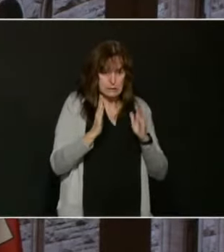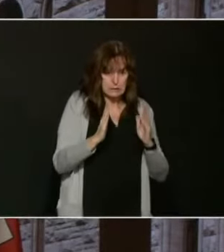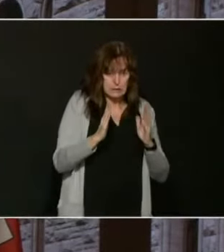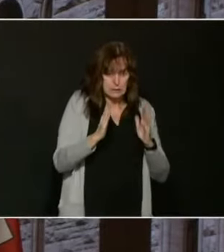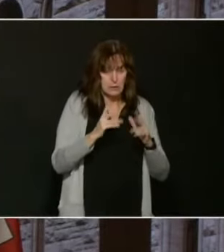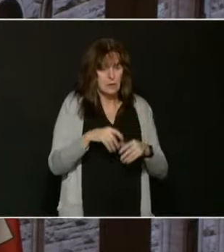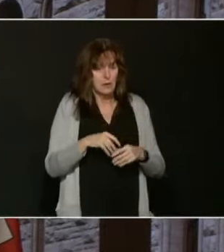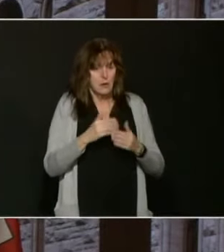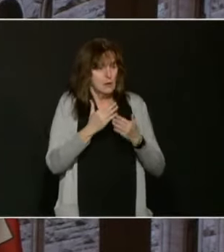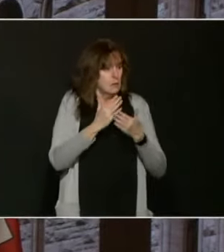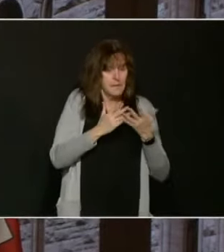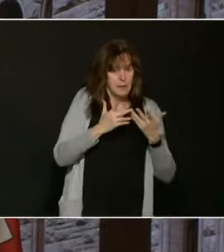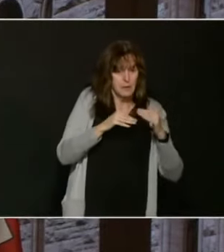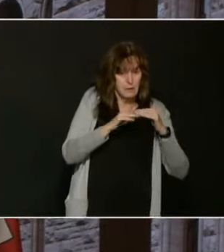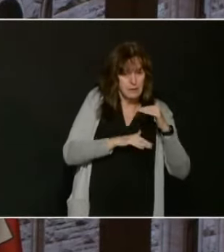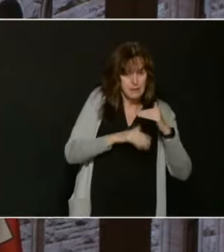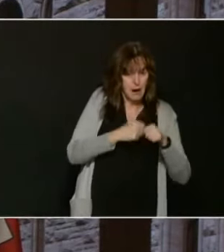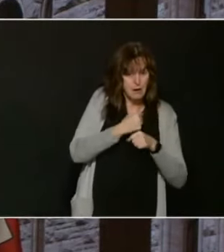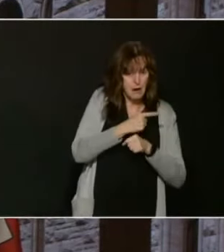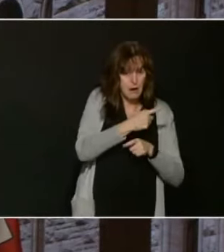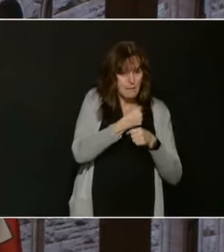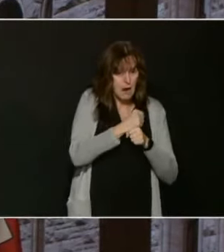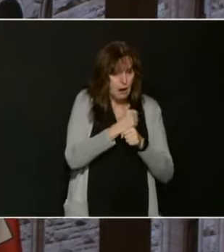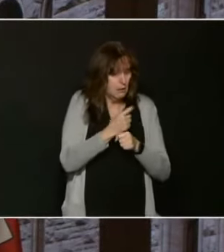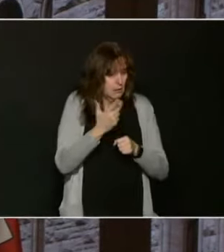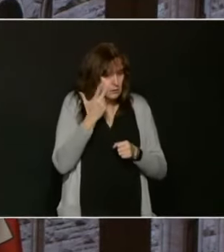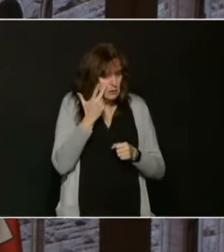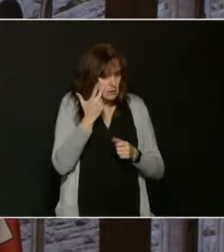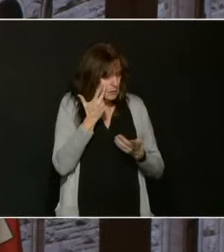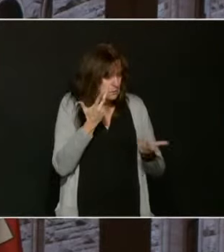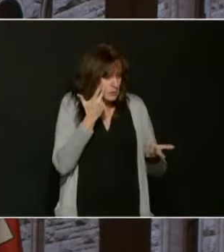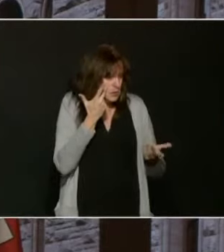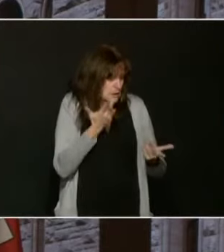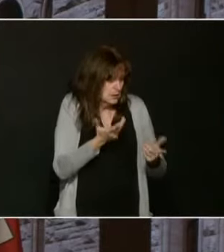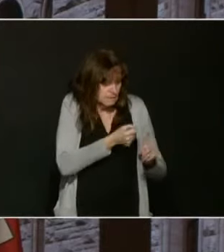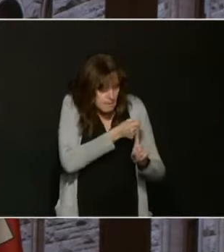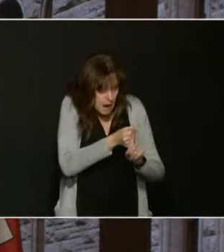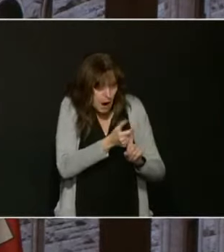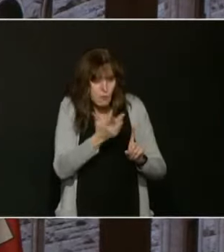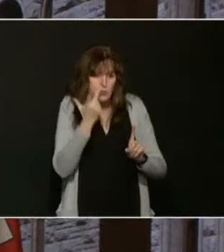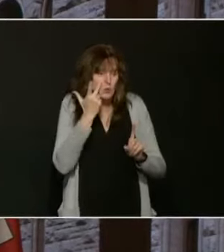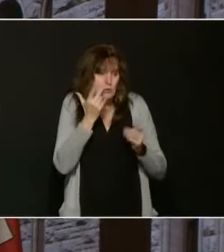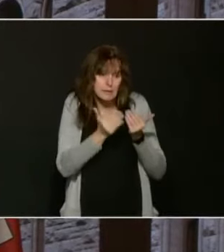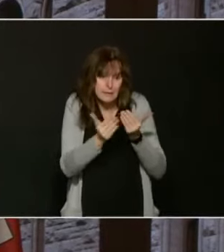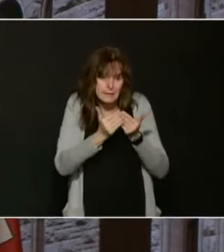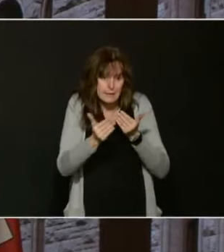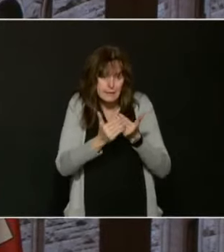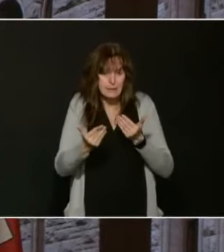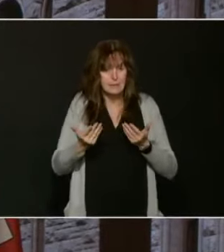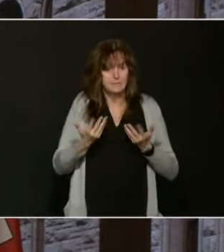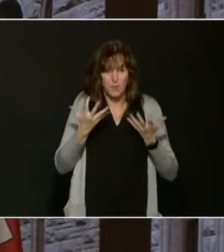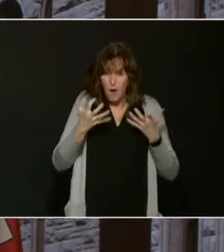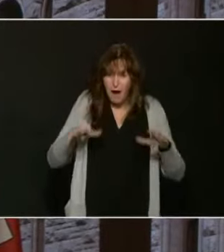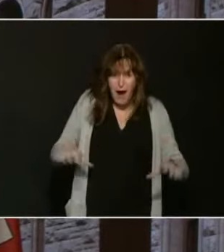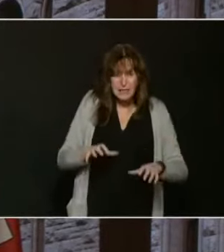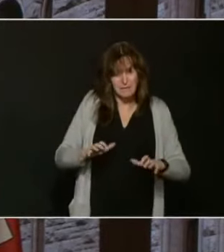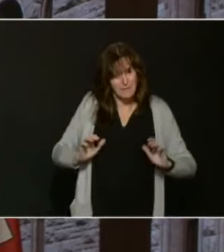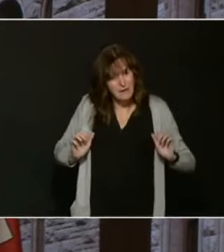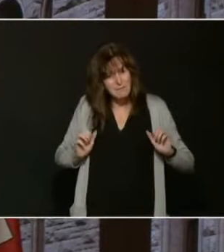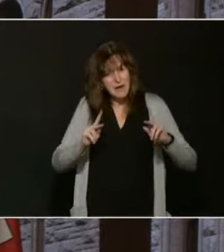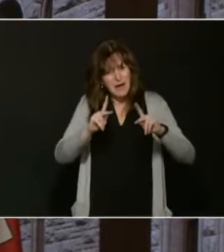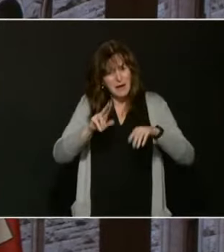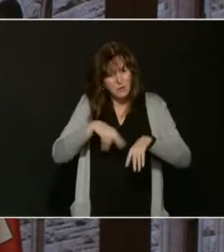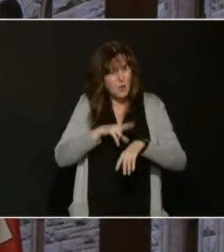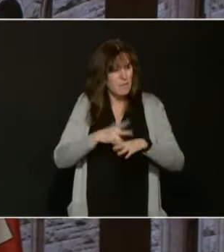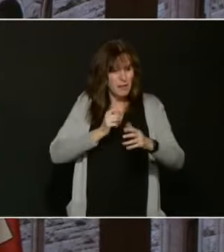interested to see how that will impact us. We would like to see a lot of resumption of activities in the summer. In the latter part